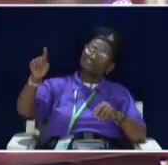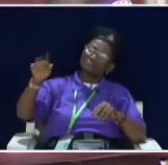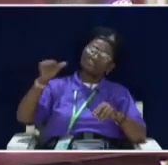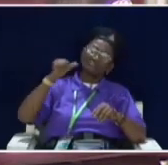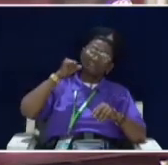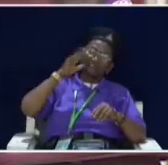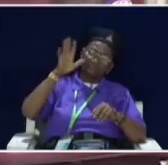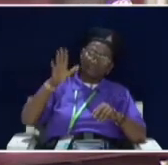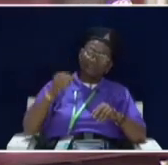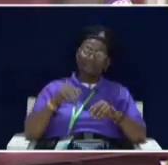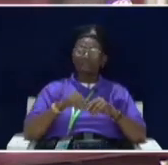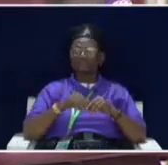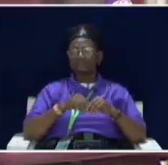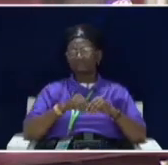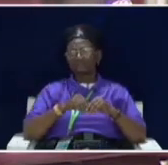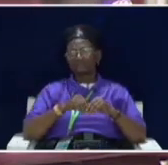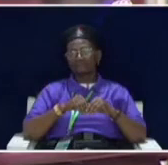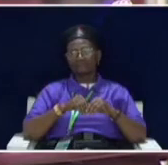The story of the Shunammite woman.